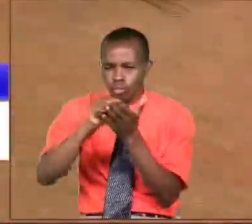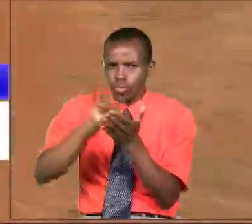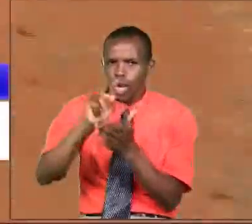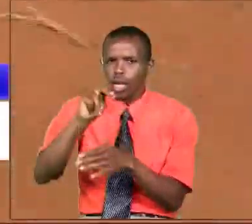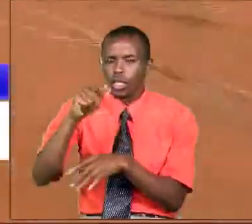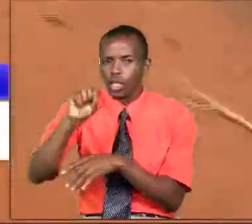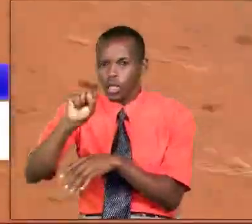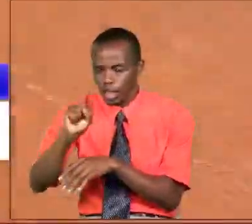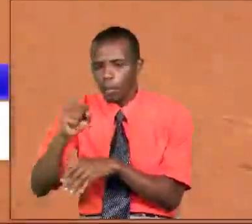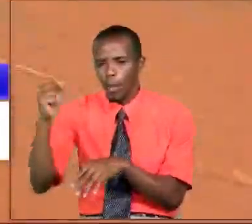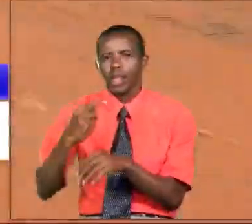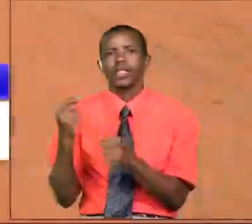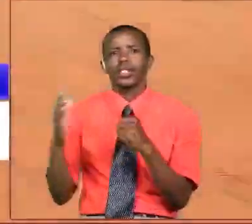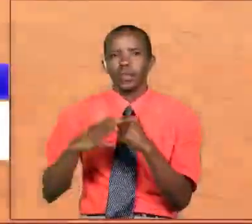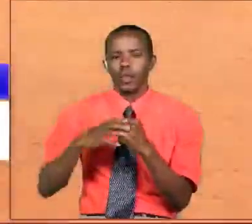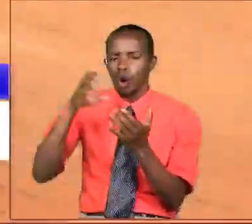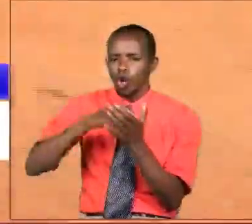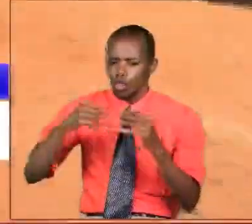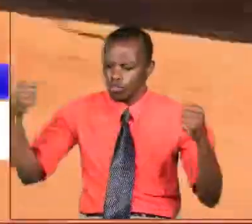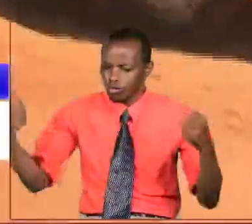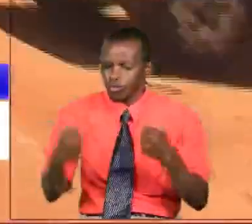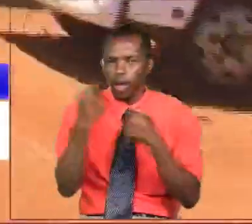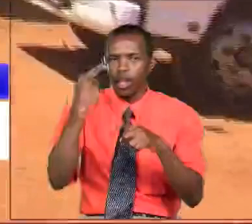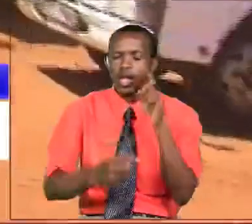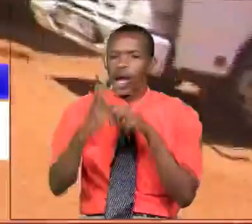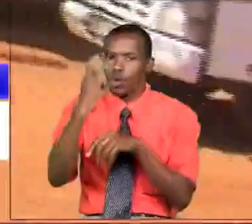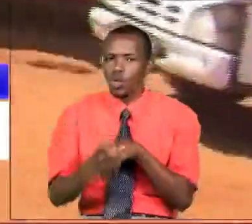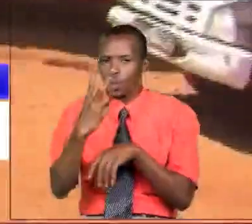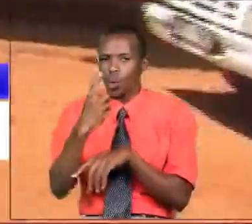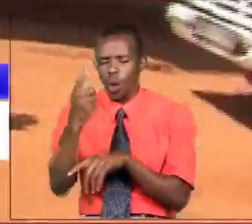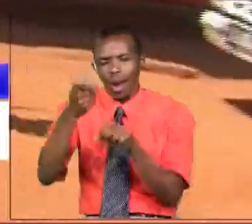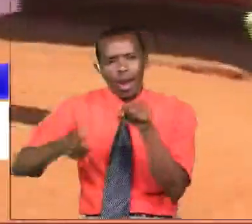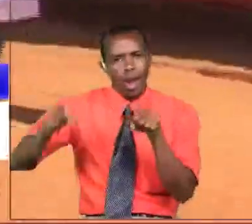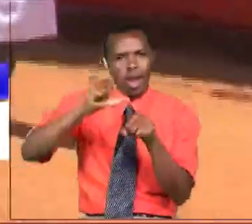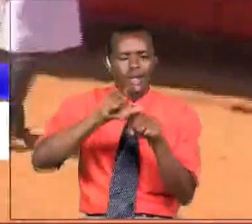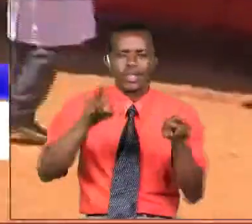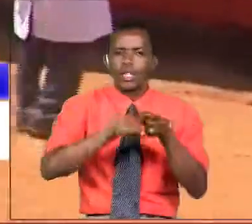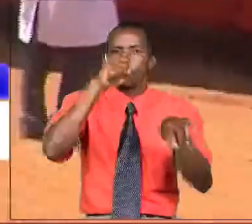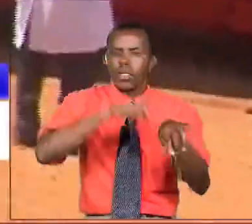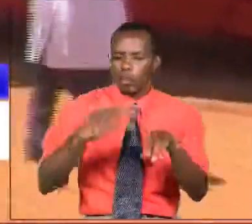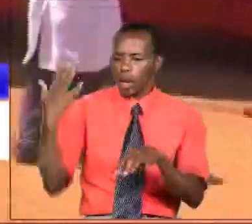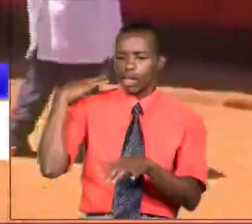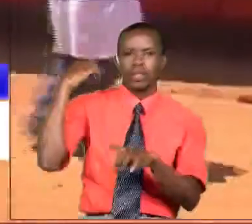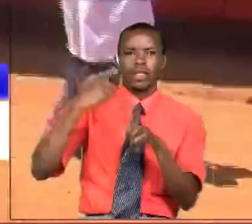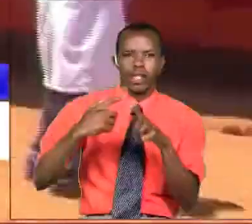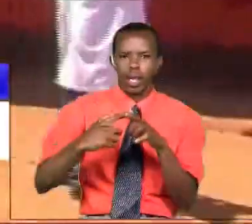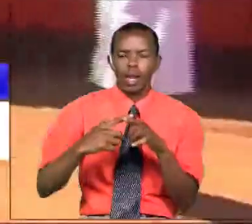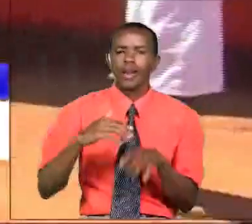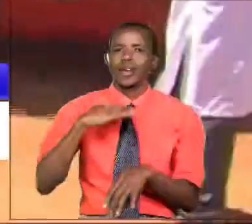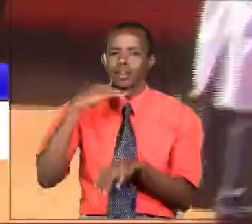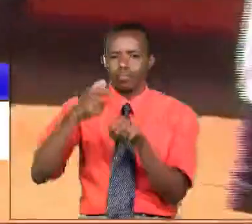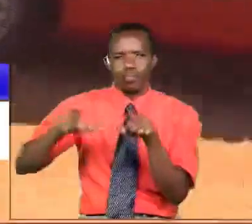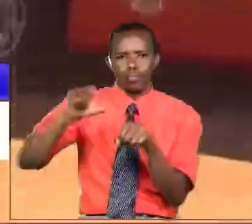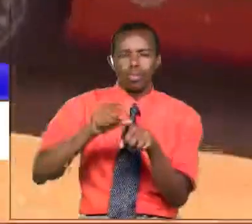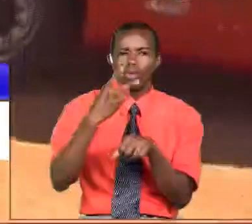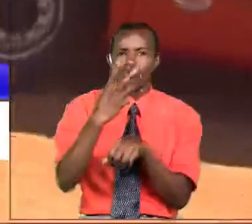in September this year, cases of road accidents in 2021 have risen compared to a similar period in the previous year, with fatalities increasing